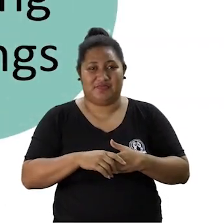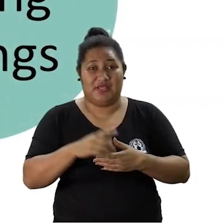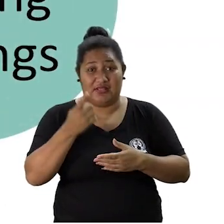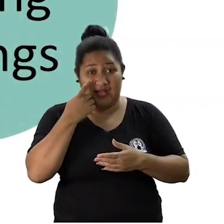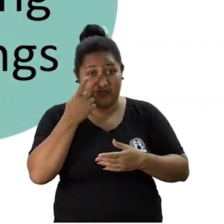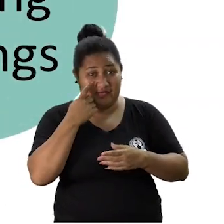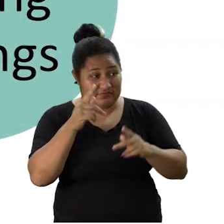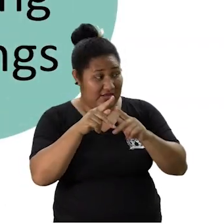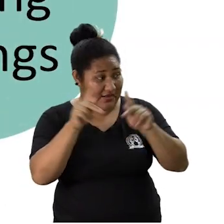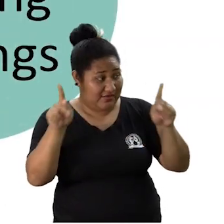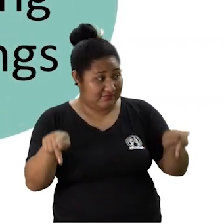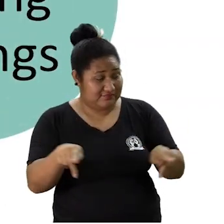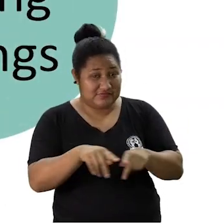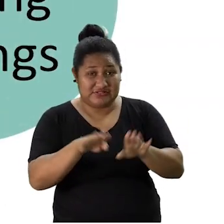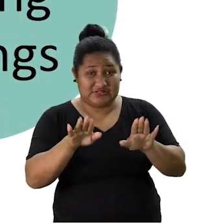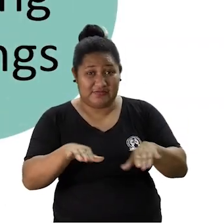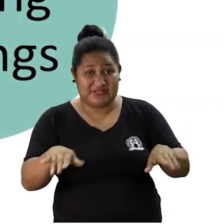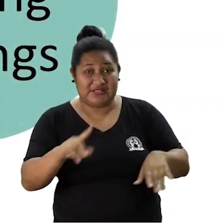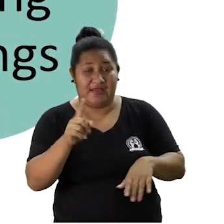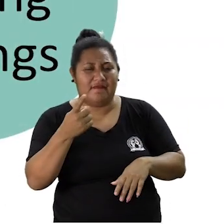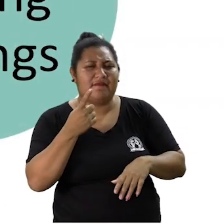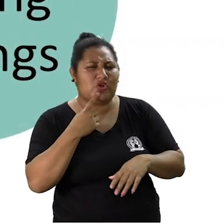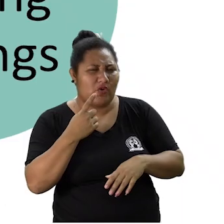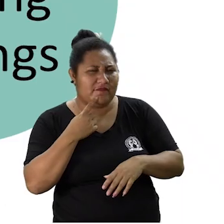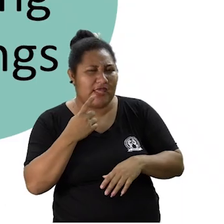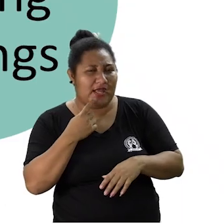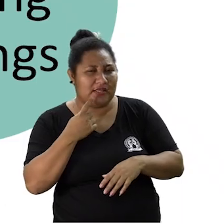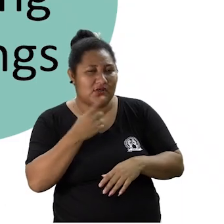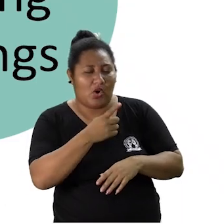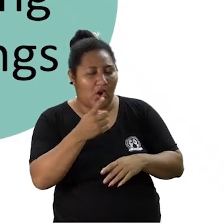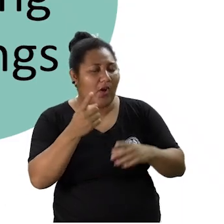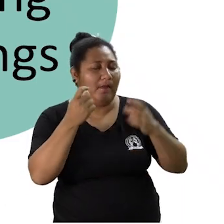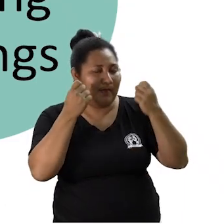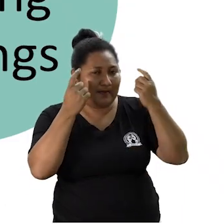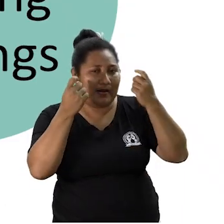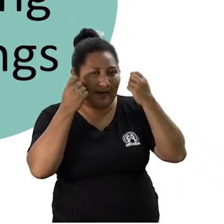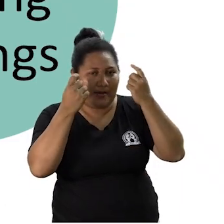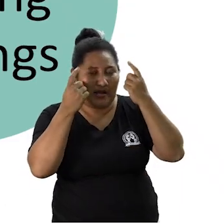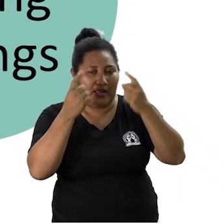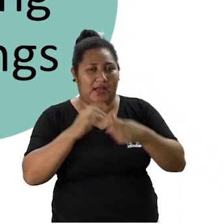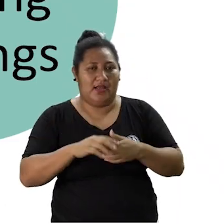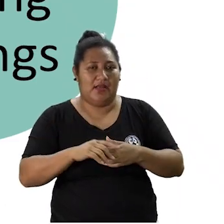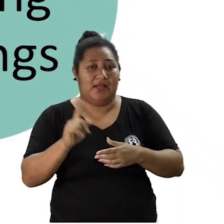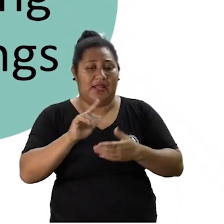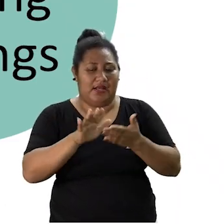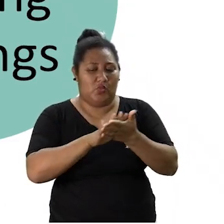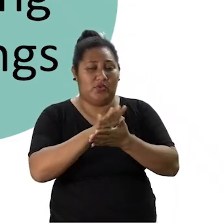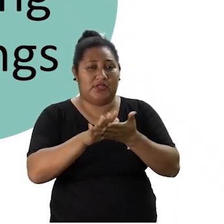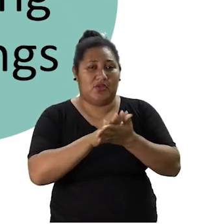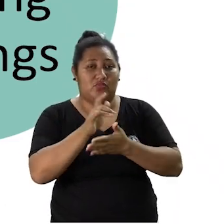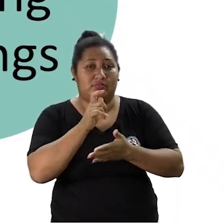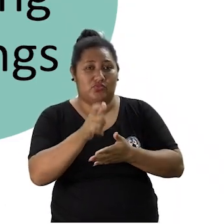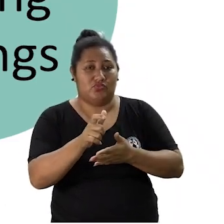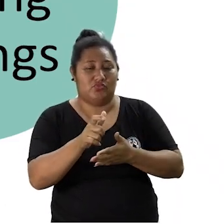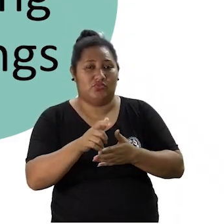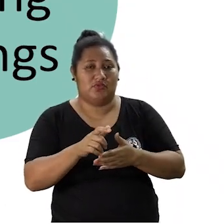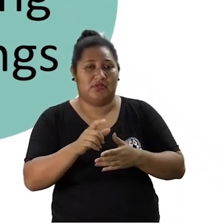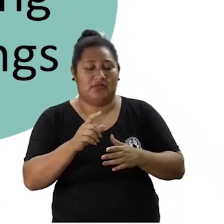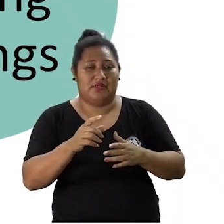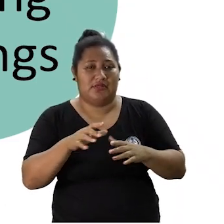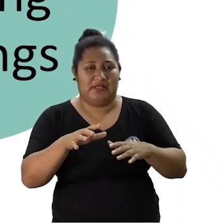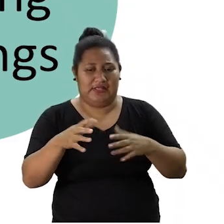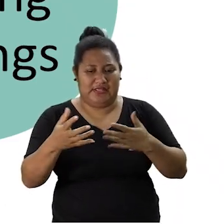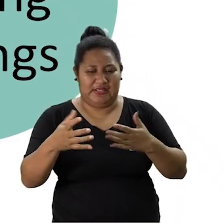atale tamaiti e whaawhaingo fie ai na tatou mamalama i le winga o le upu lea.